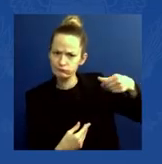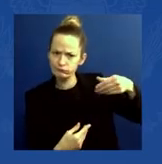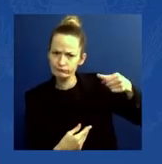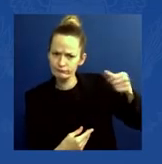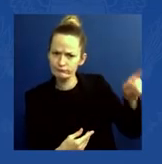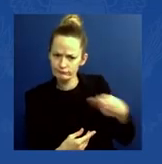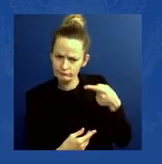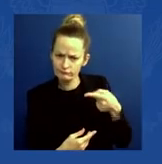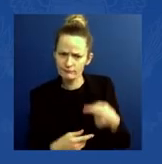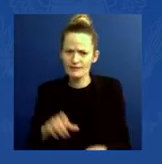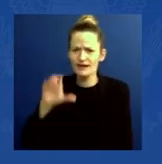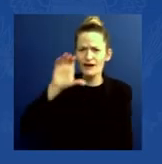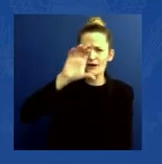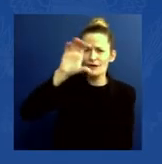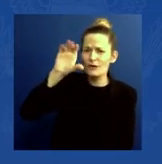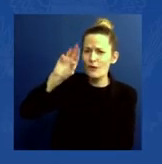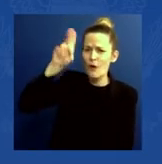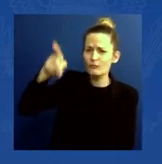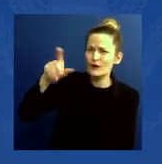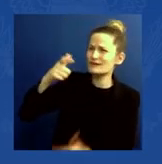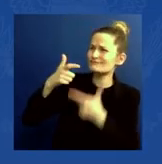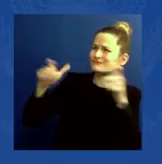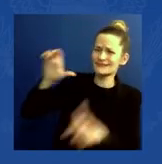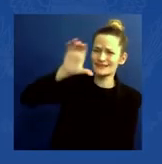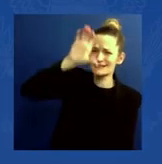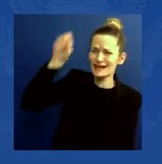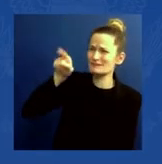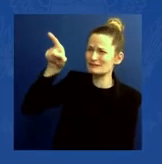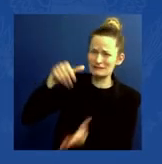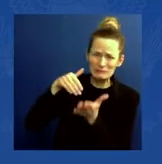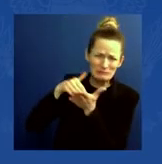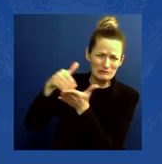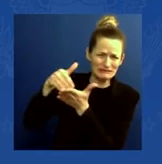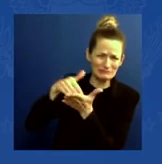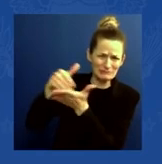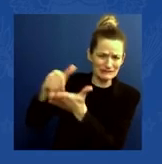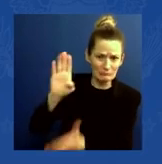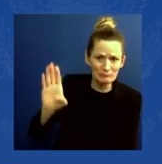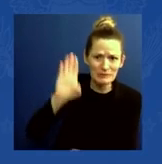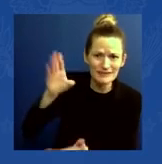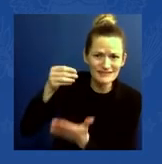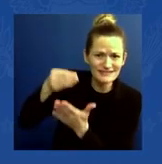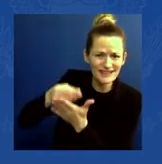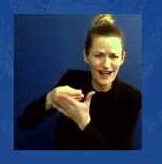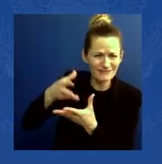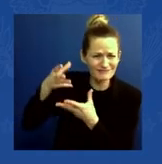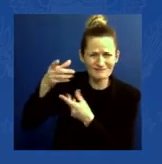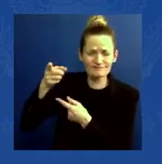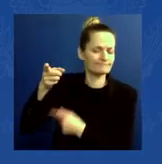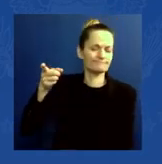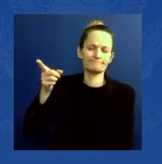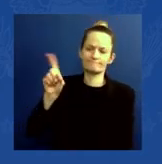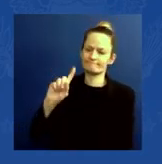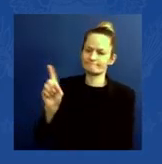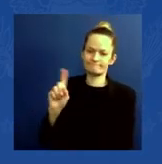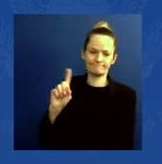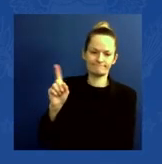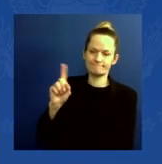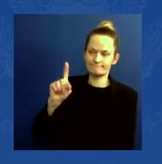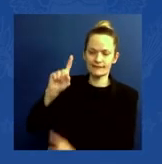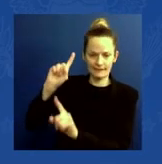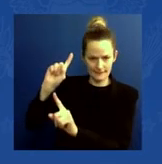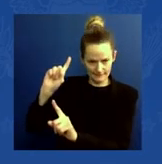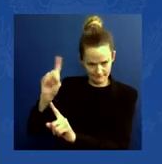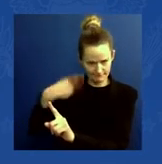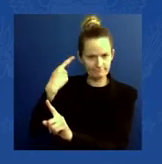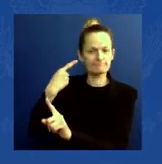should they pay zero in tax? I said, I'm a capitalist, I'm not a socialist, but the bottom line is everybody should pay their fair share. Zero